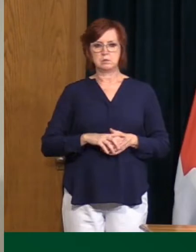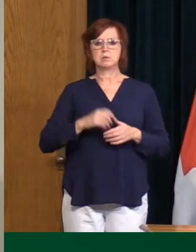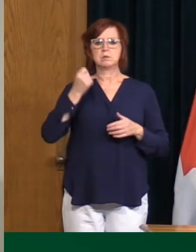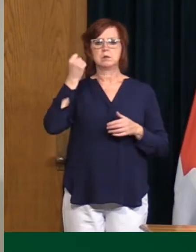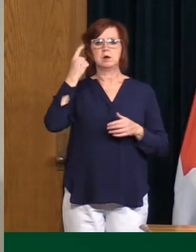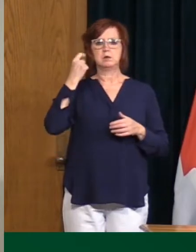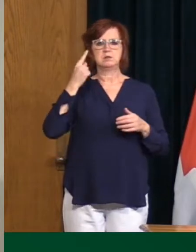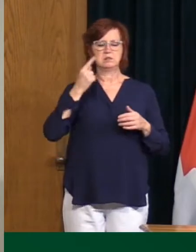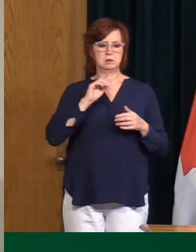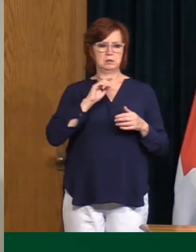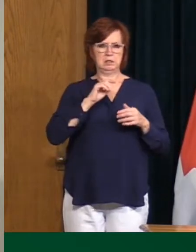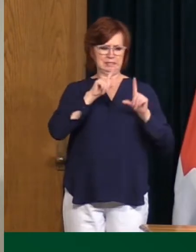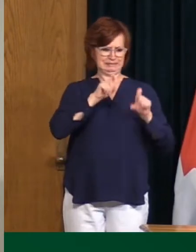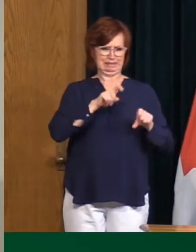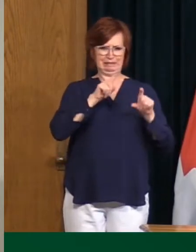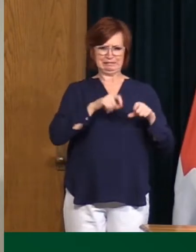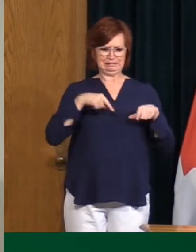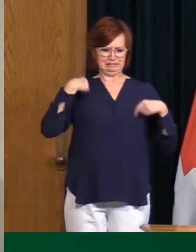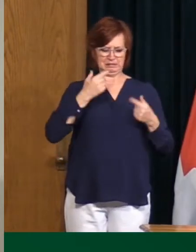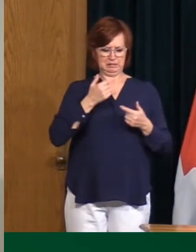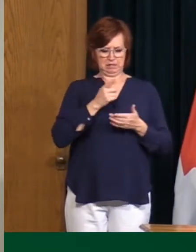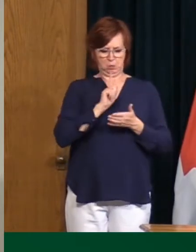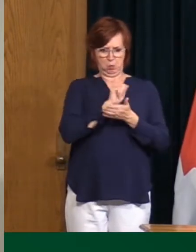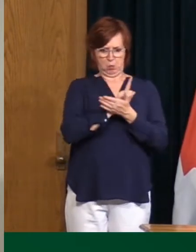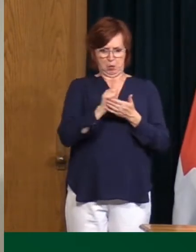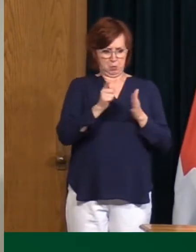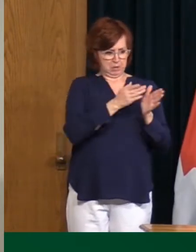days of 300 plus test numbers.